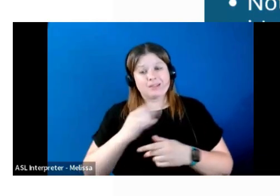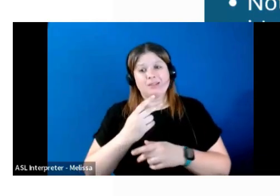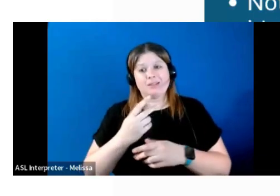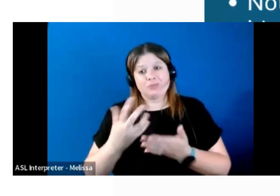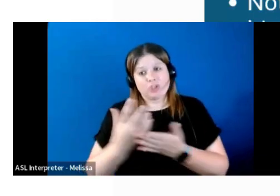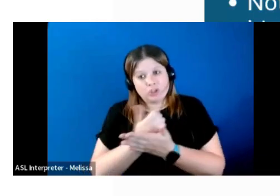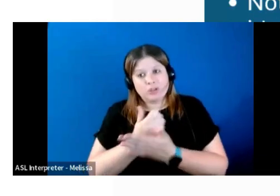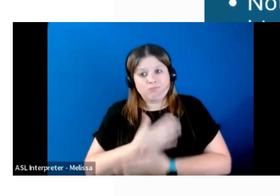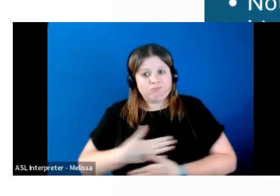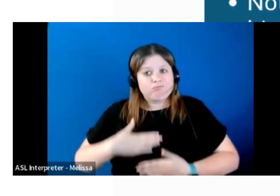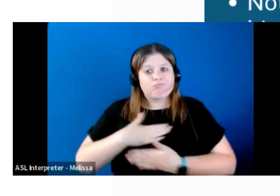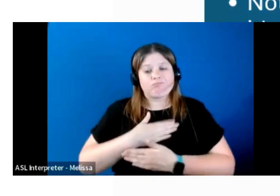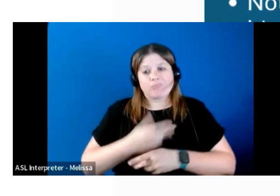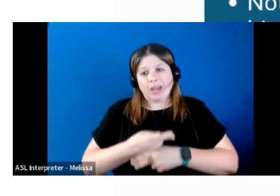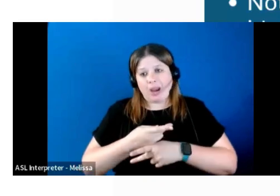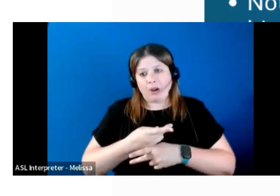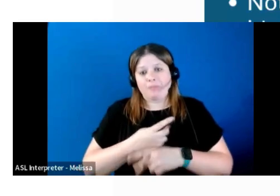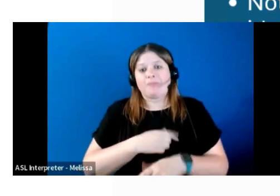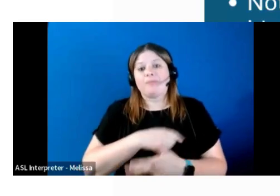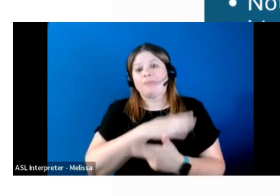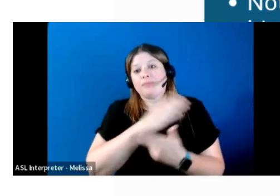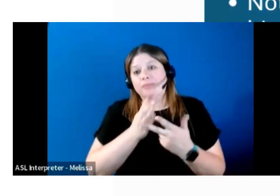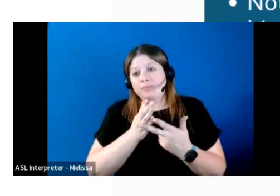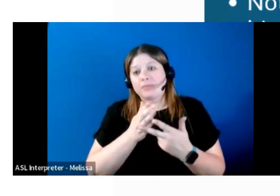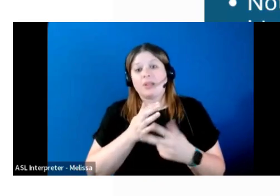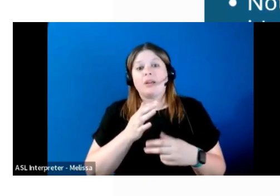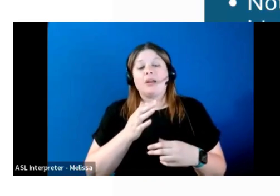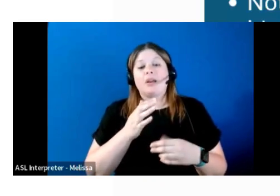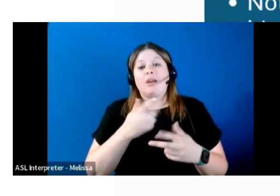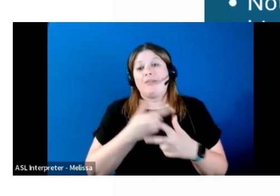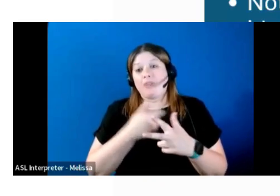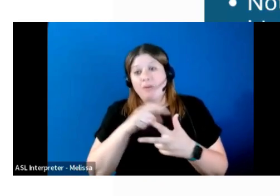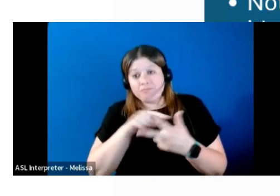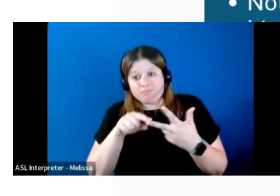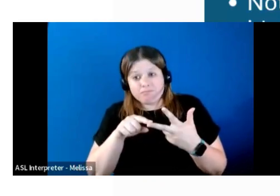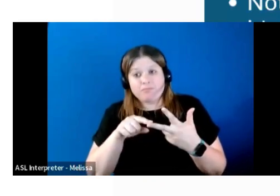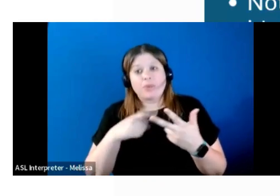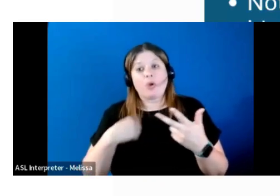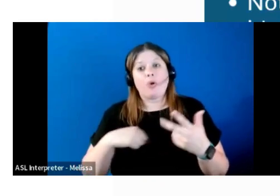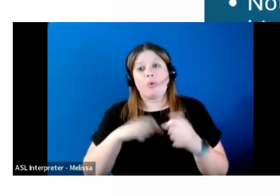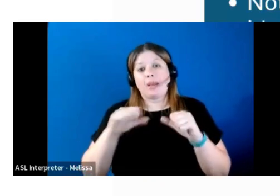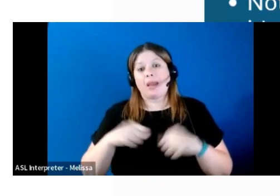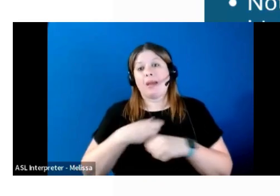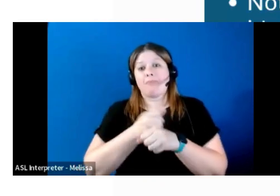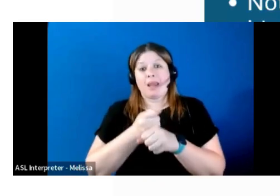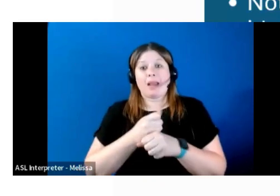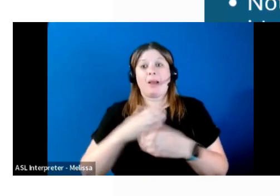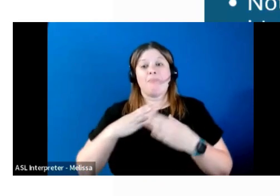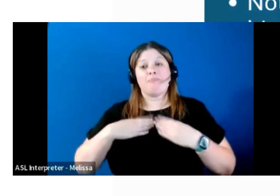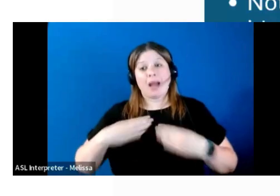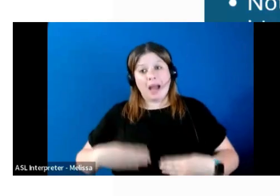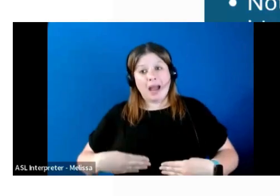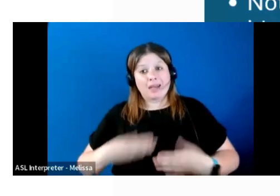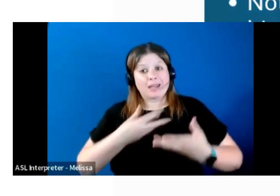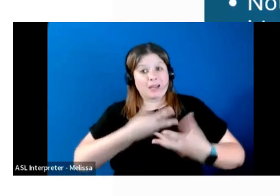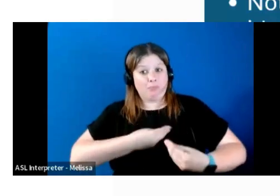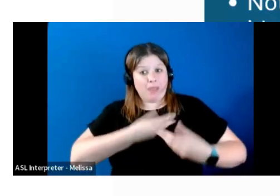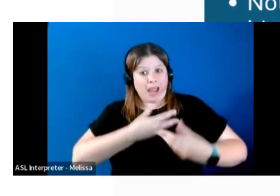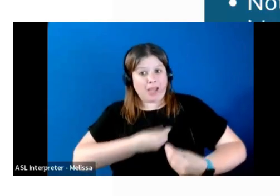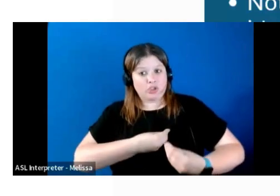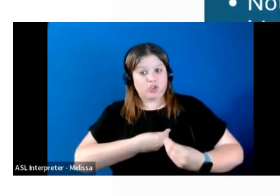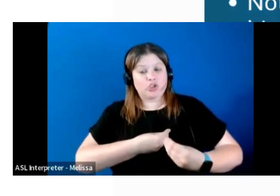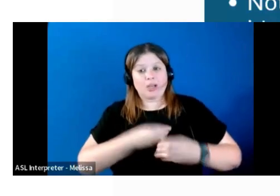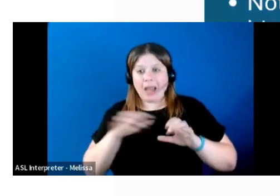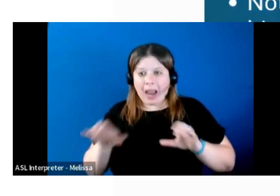on making this body compassion actionable. It might mean wearing clothes that feel more comfortable, asking